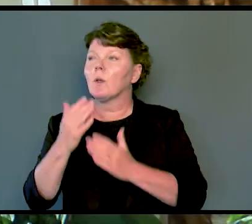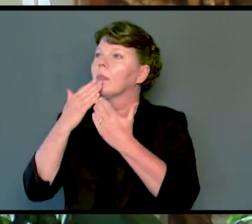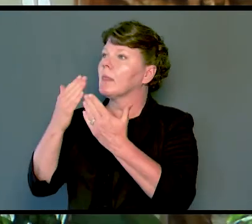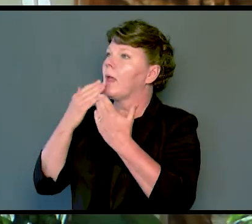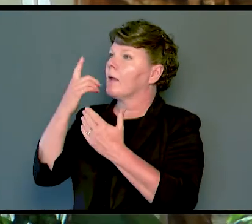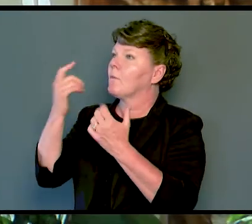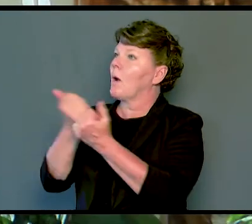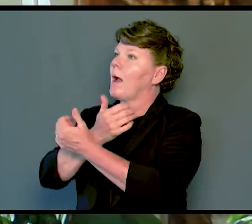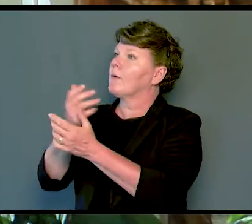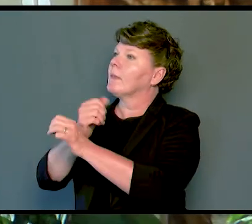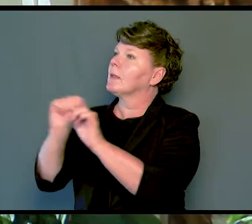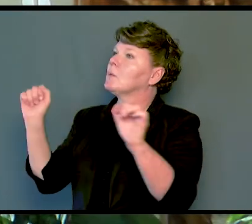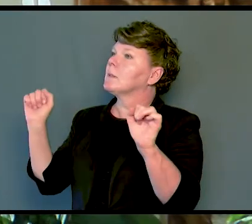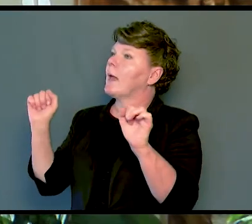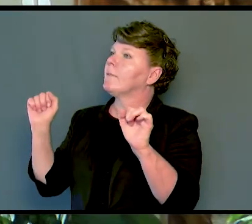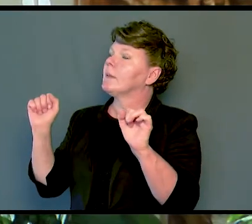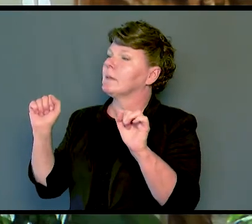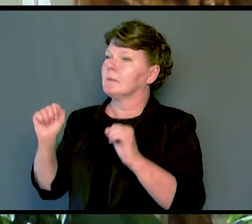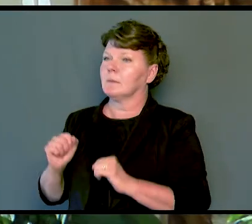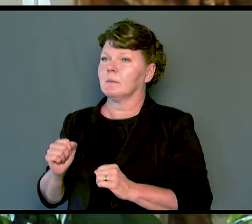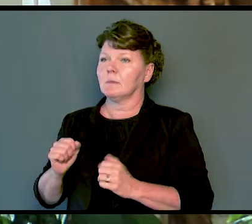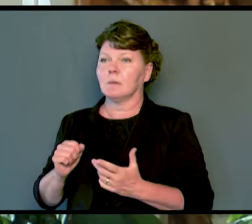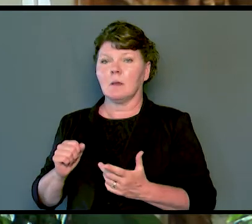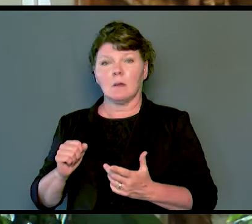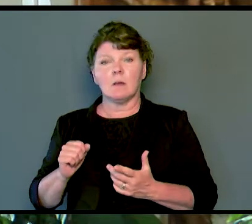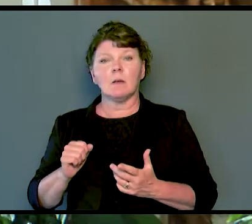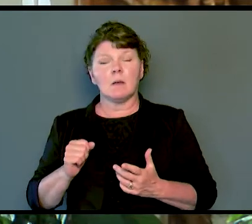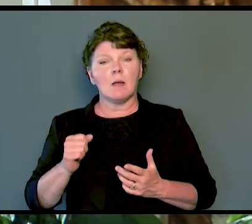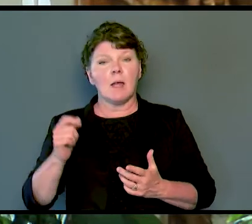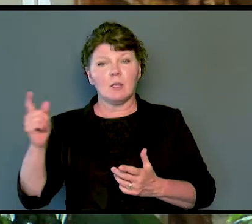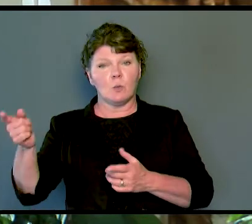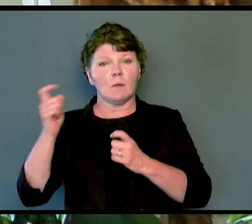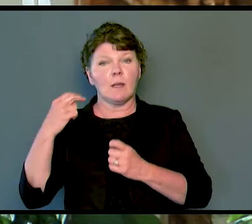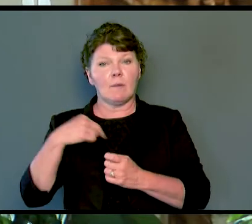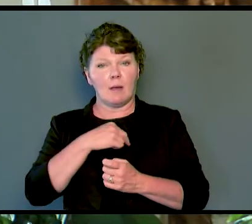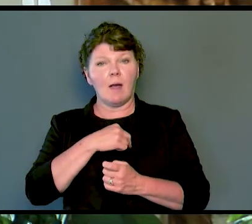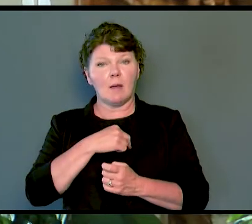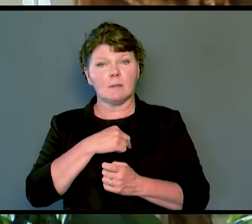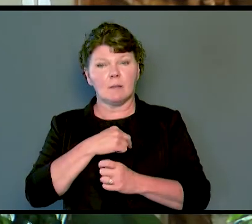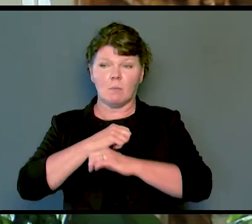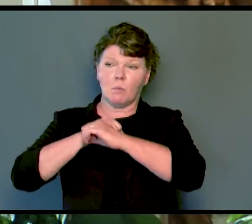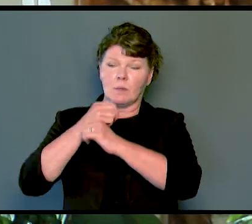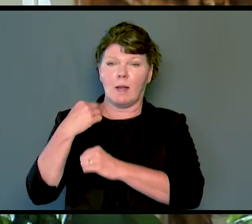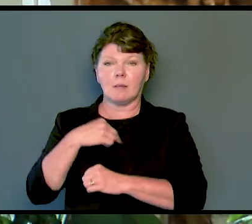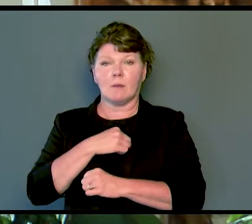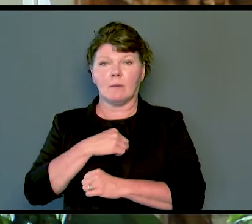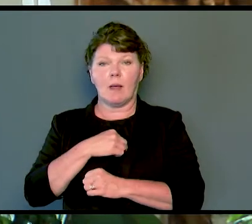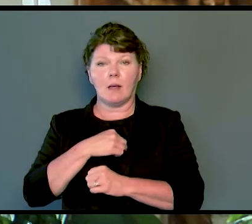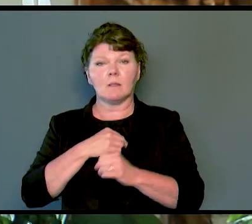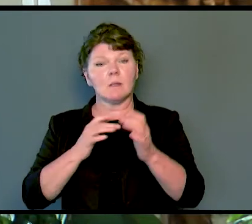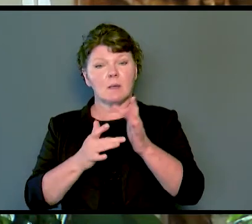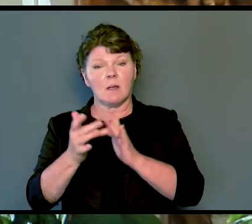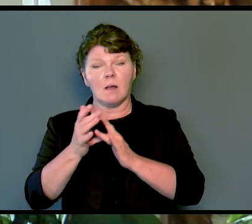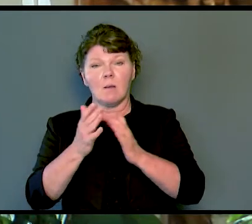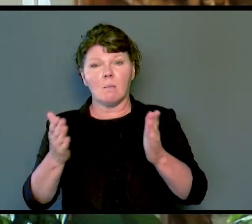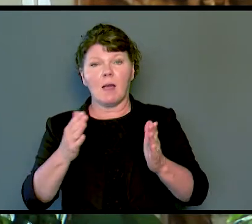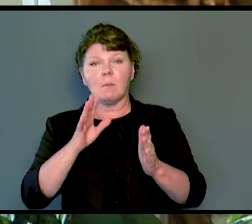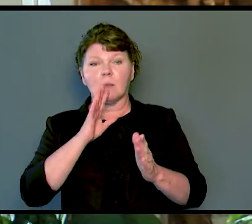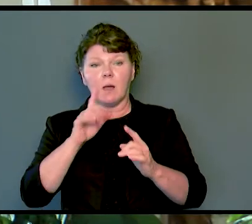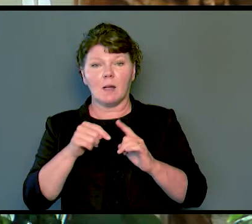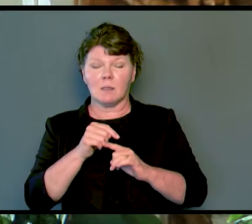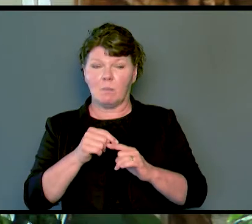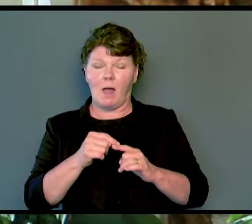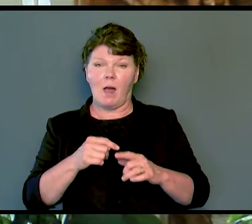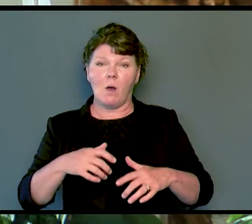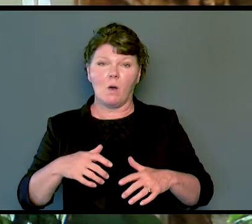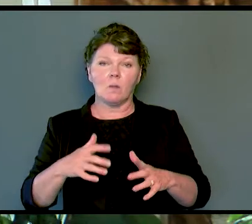day of our life for what we've been saved for, and also what we've been saved from. The Bible says much about the wrath to come to